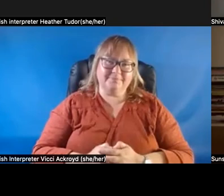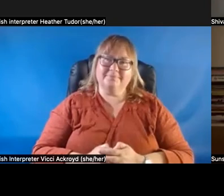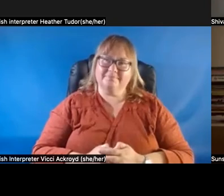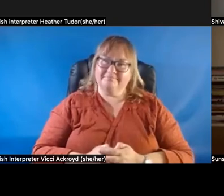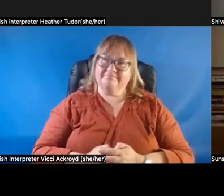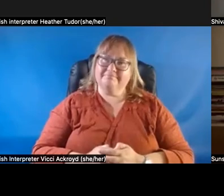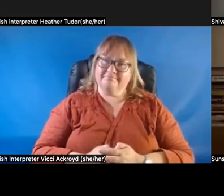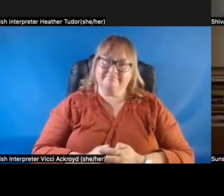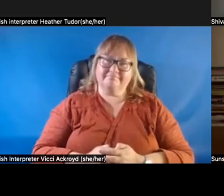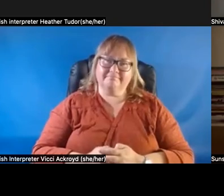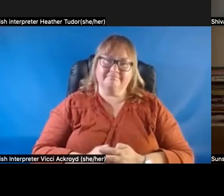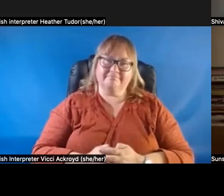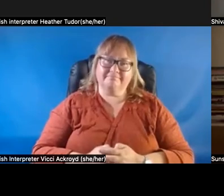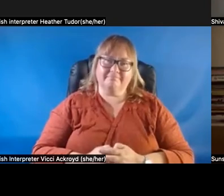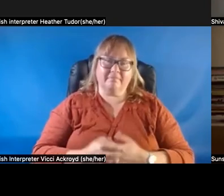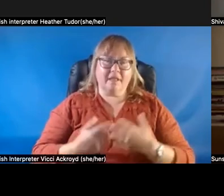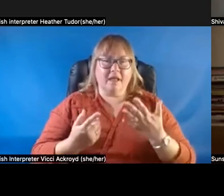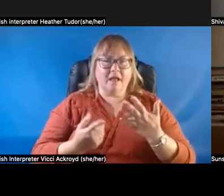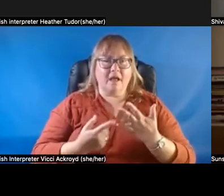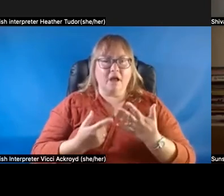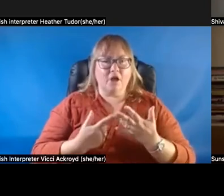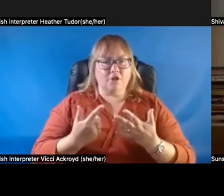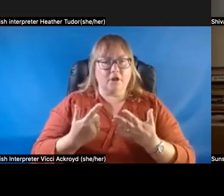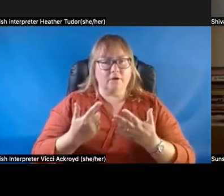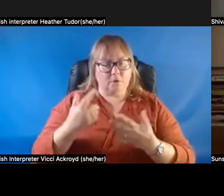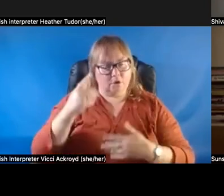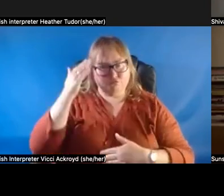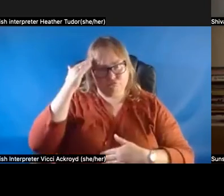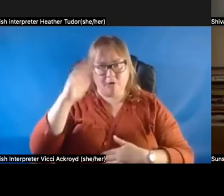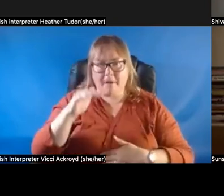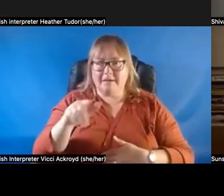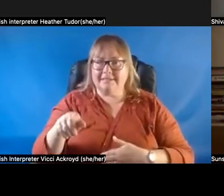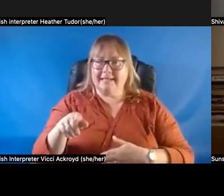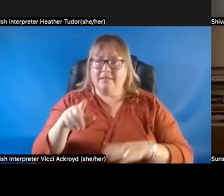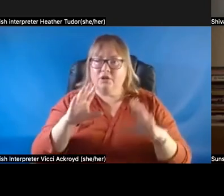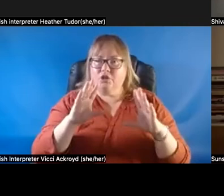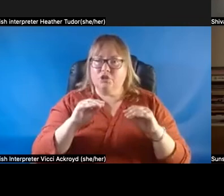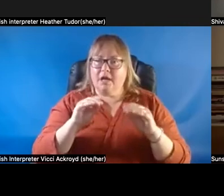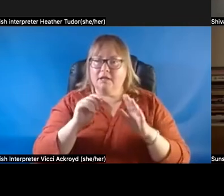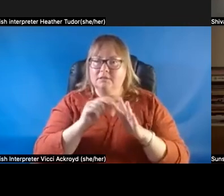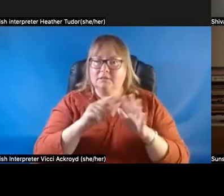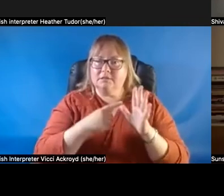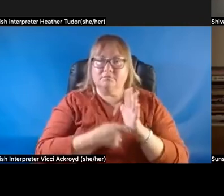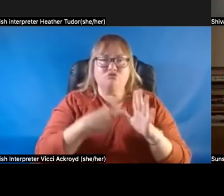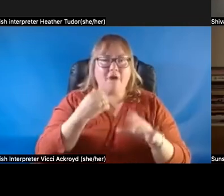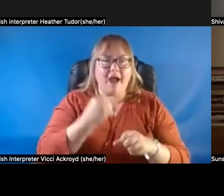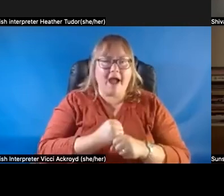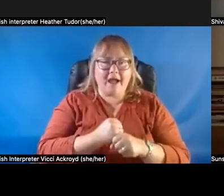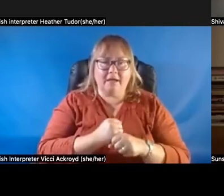Yeah, and then there's also a really great reminder here in the chat from Parag as well, that it can't really be